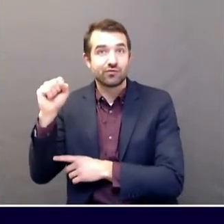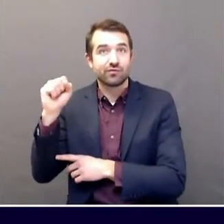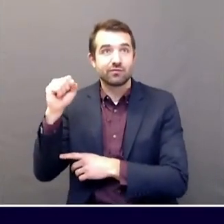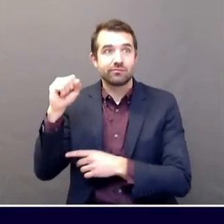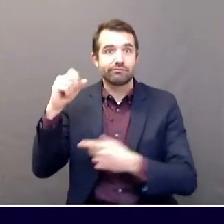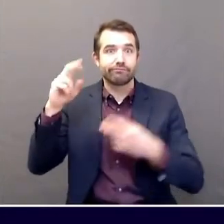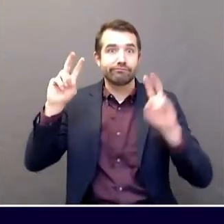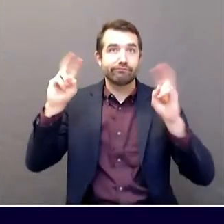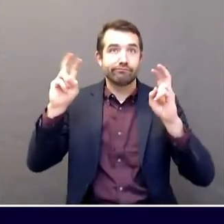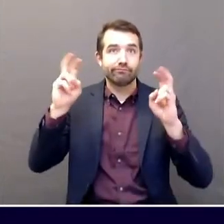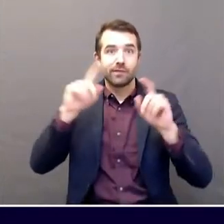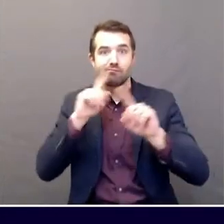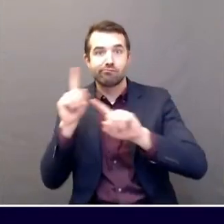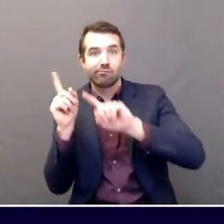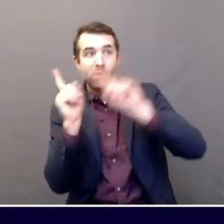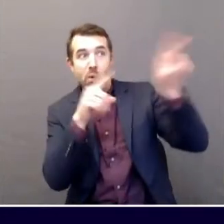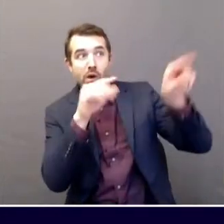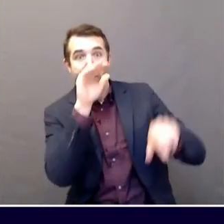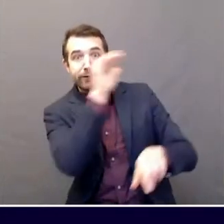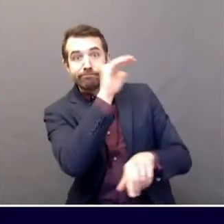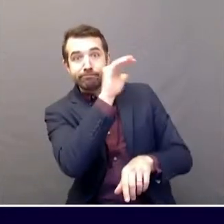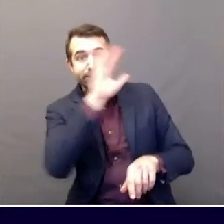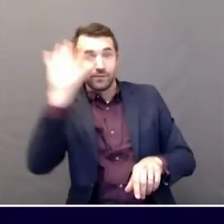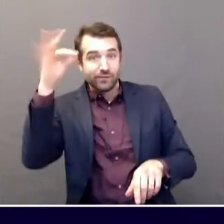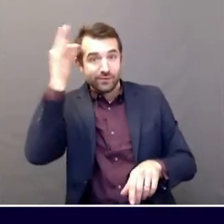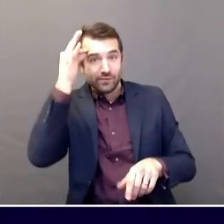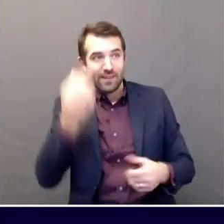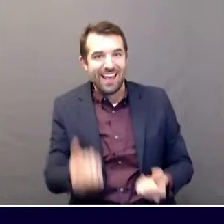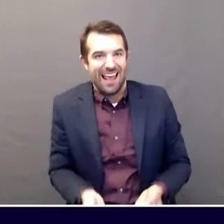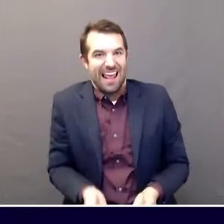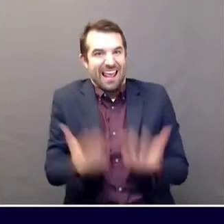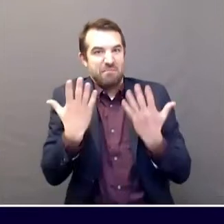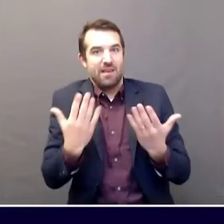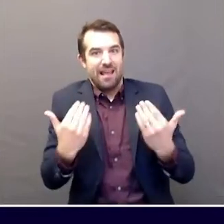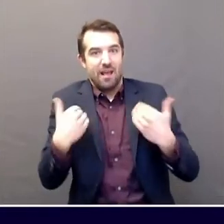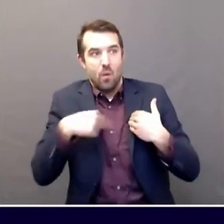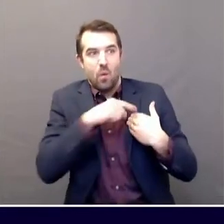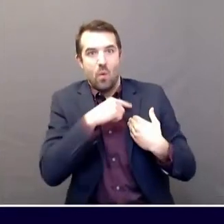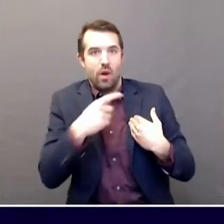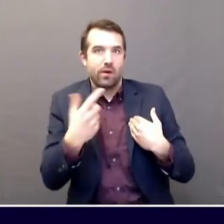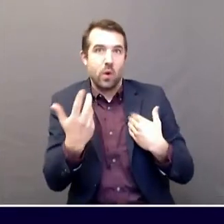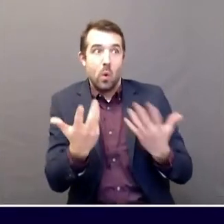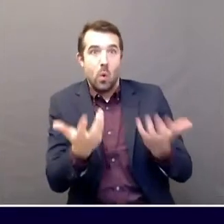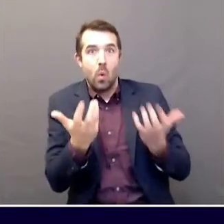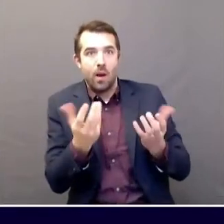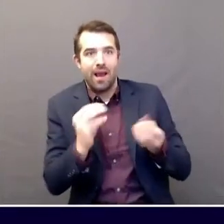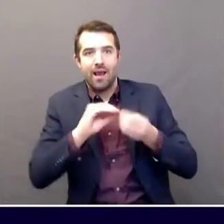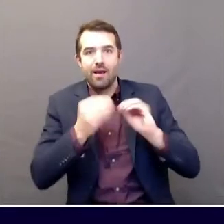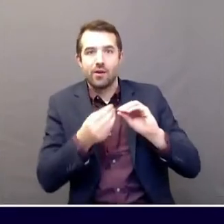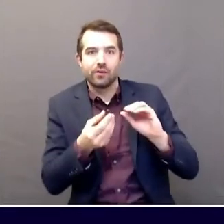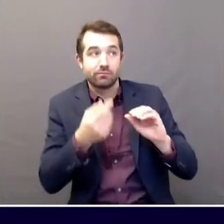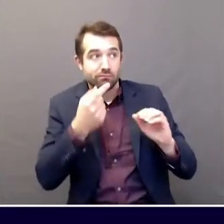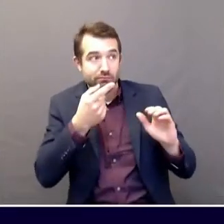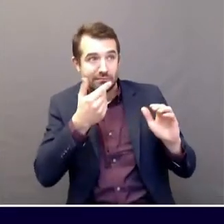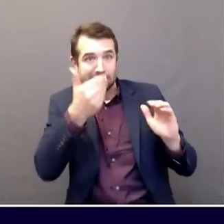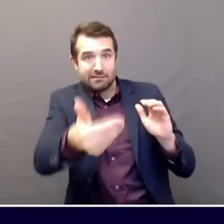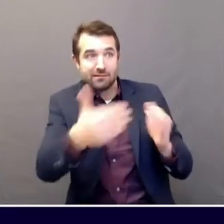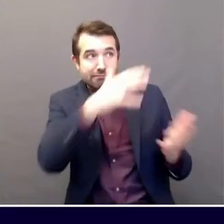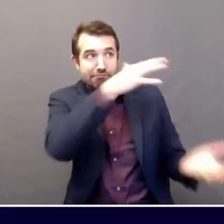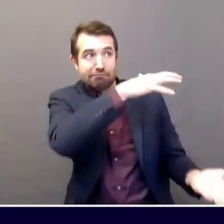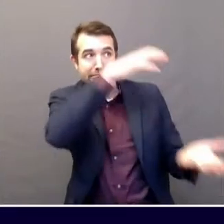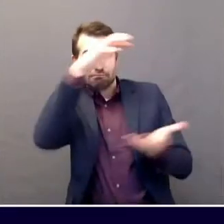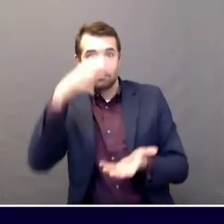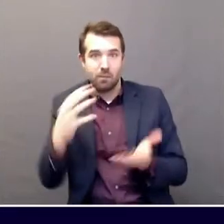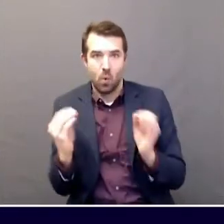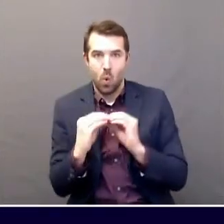which is to say we have given indications to the federal government about where we want our next week's allocations of vaccine